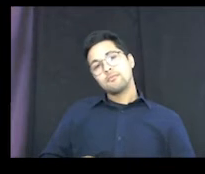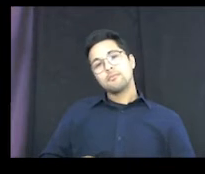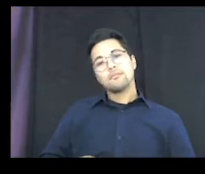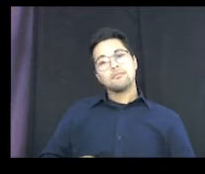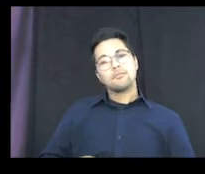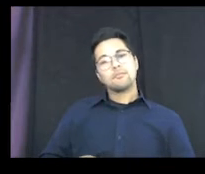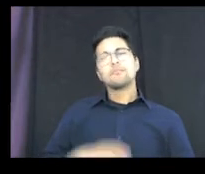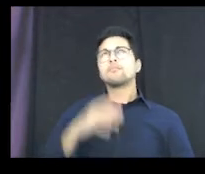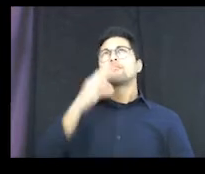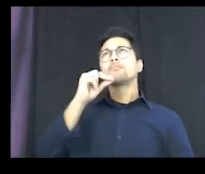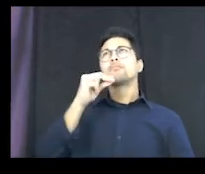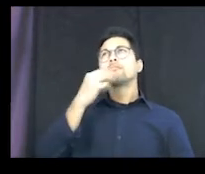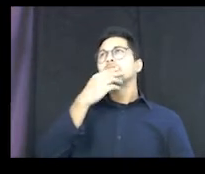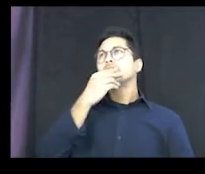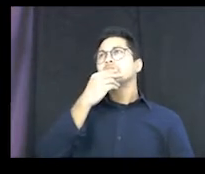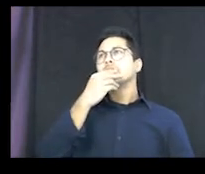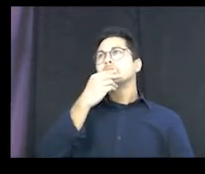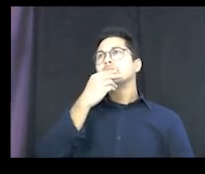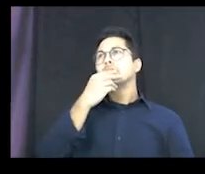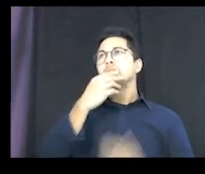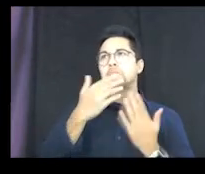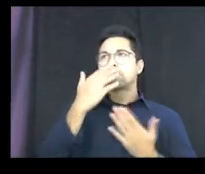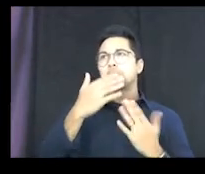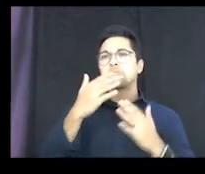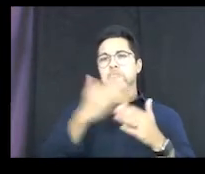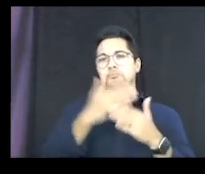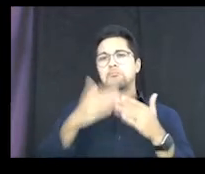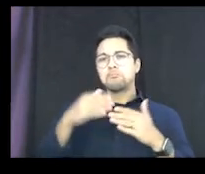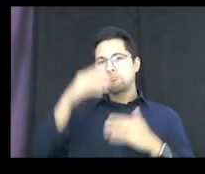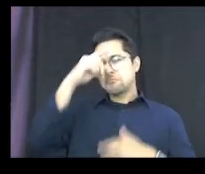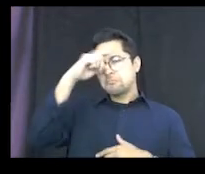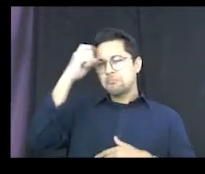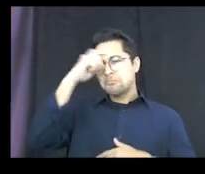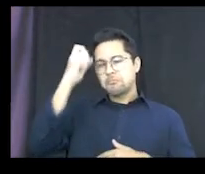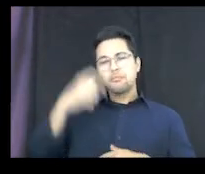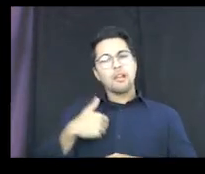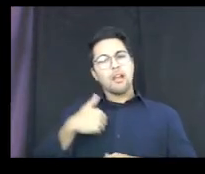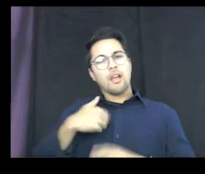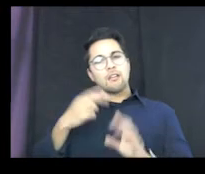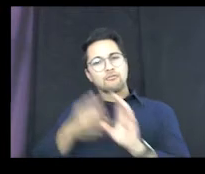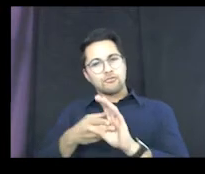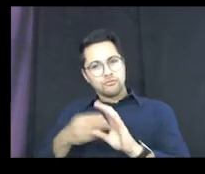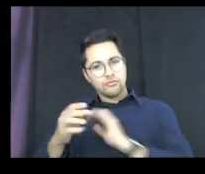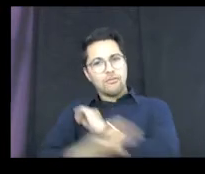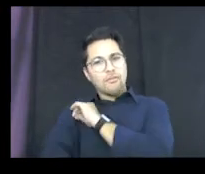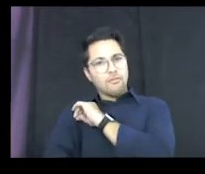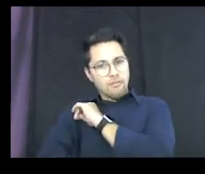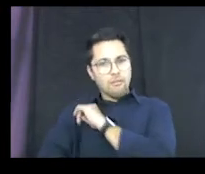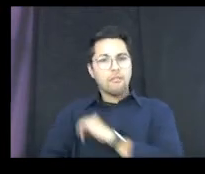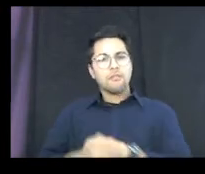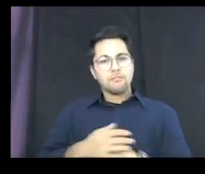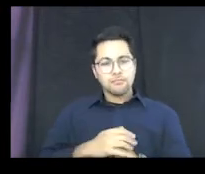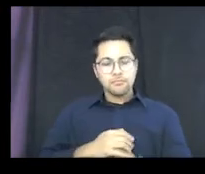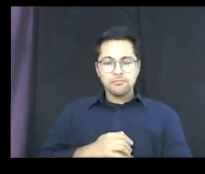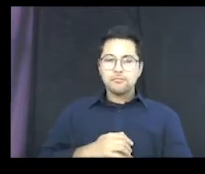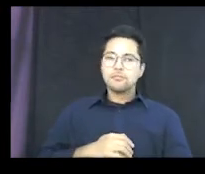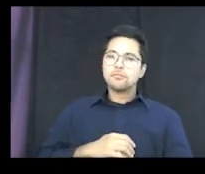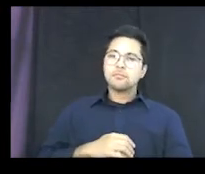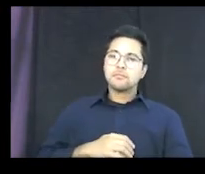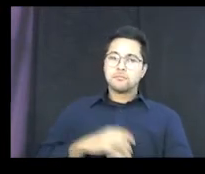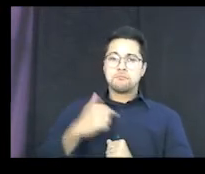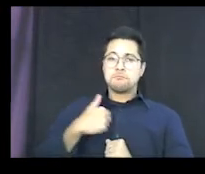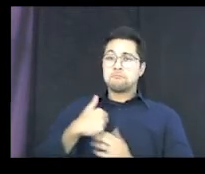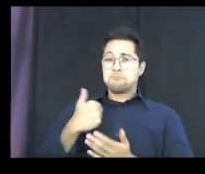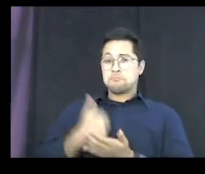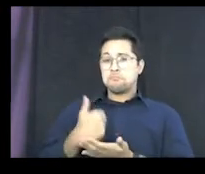Or no, it may have been towards the end of the summer. And then I came in later in the fall. And I